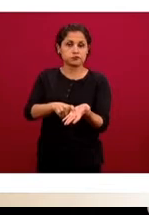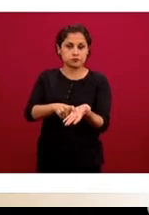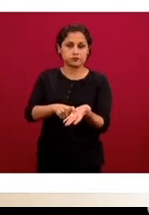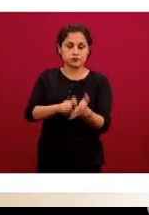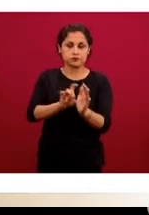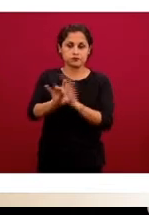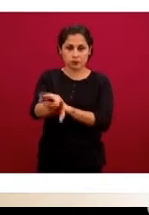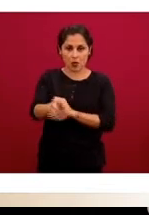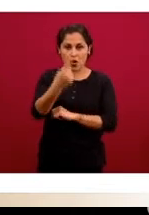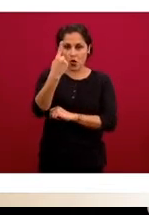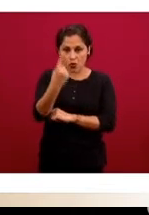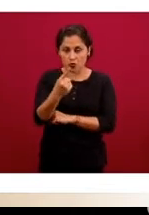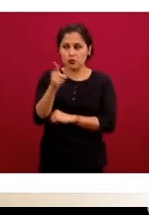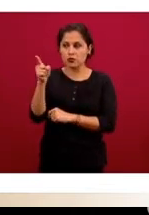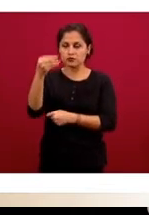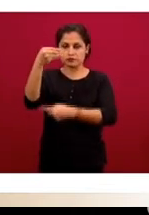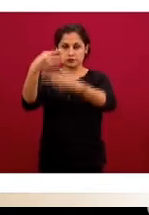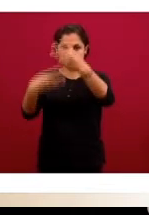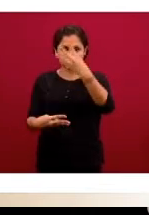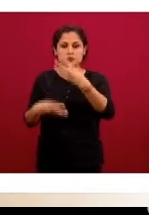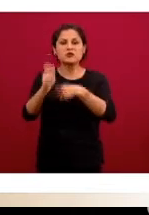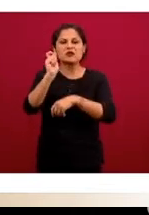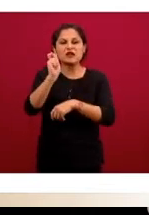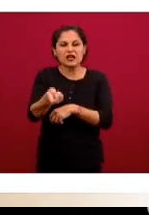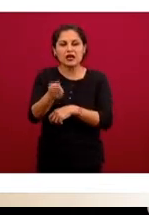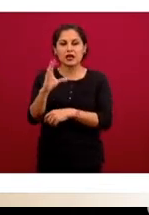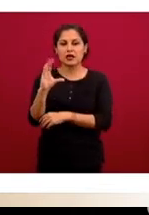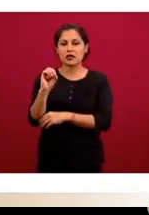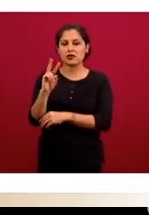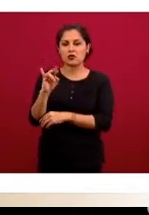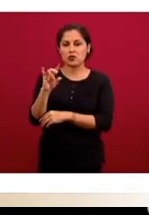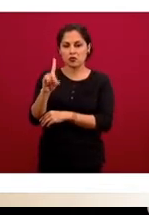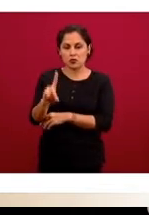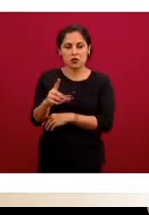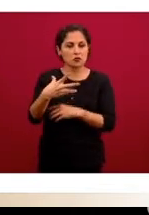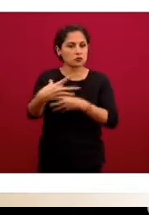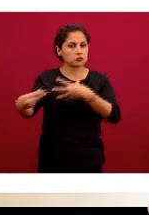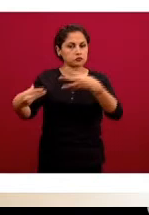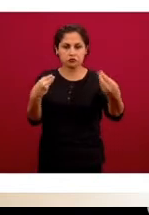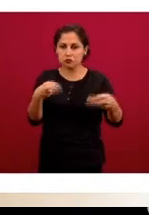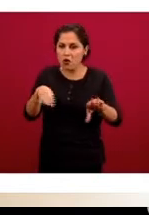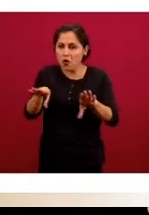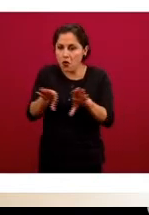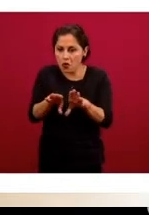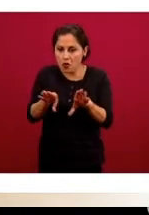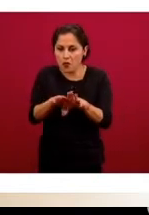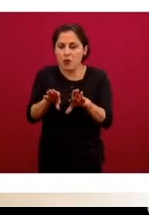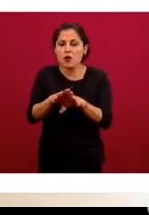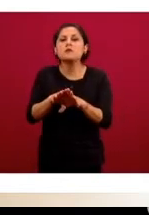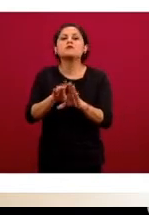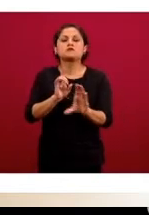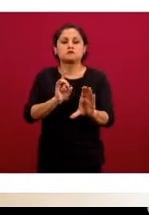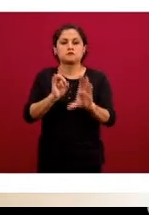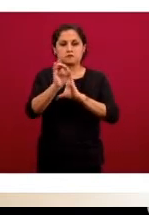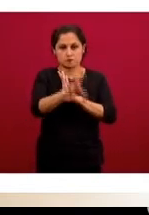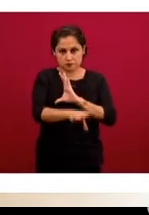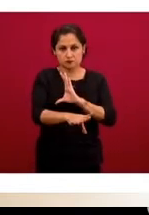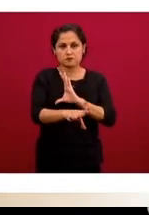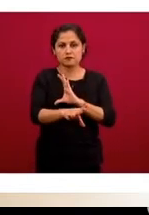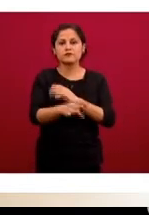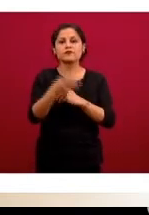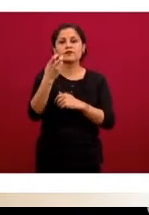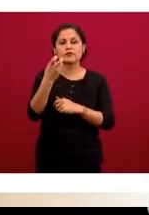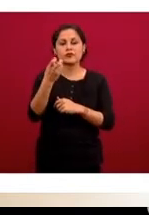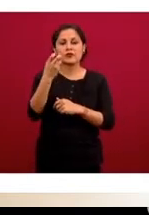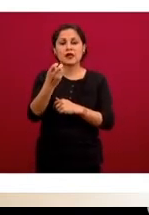virus and how is it transmitted? It shows an image where you can literally see how it's